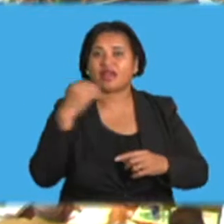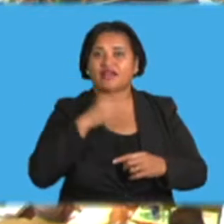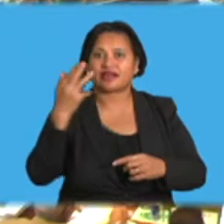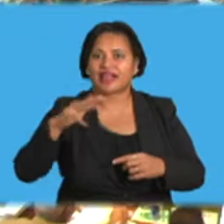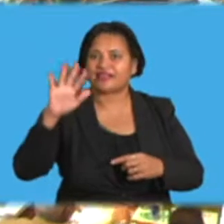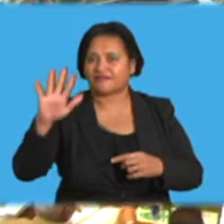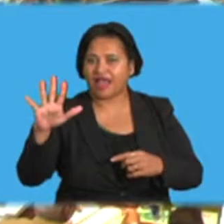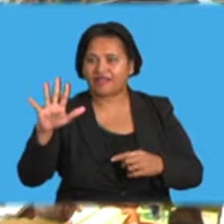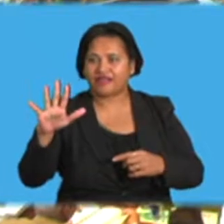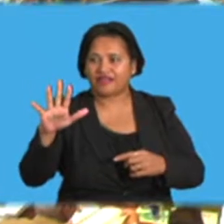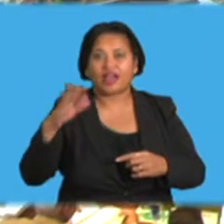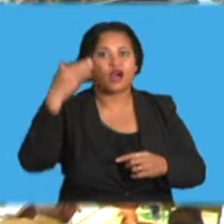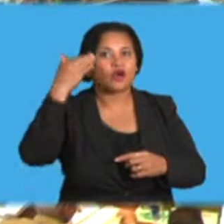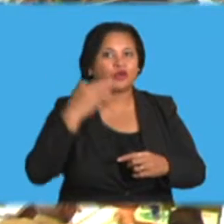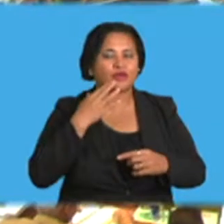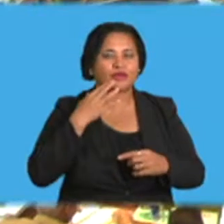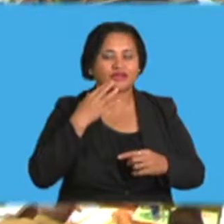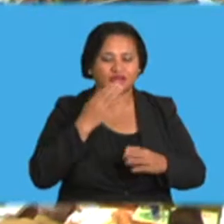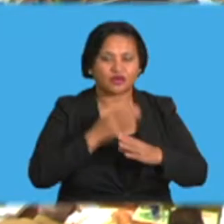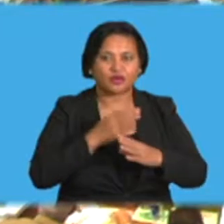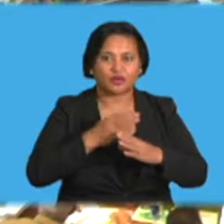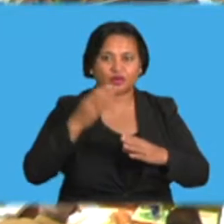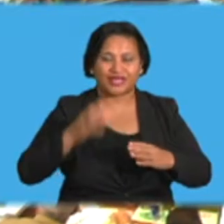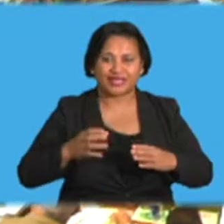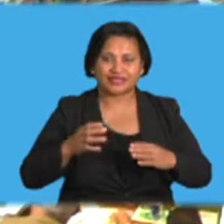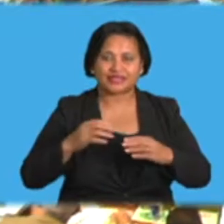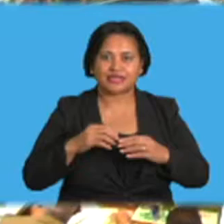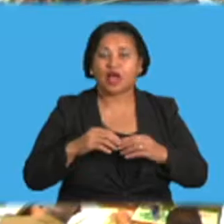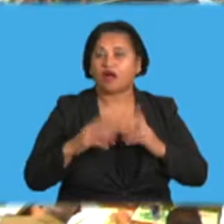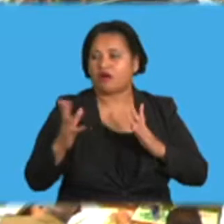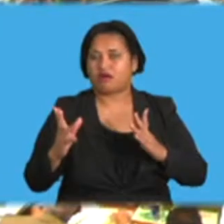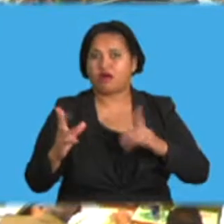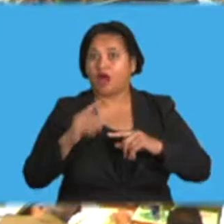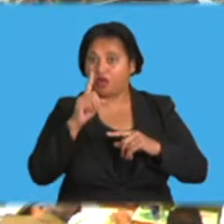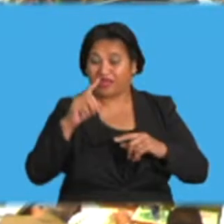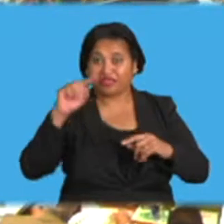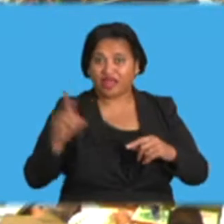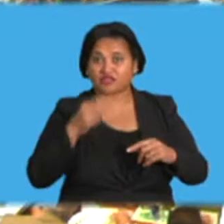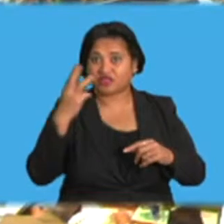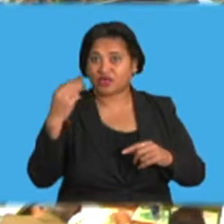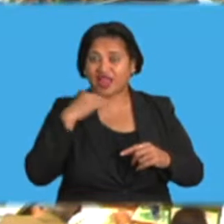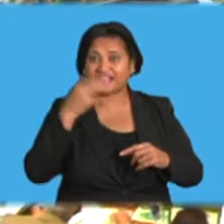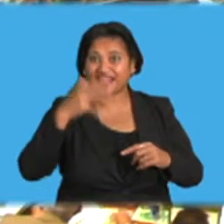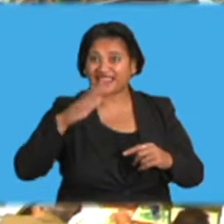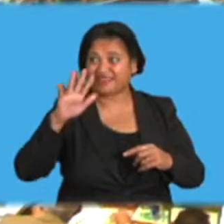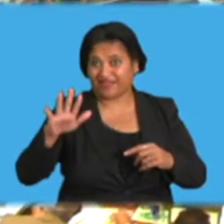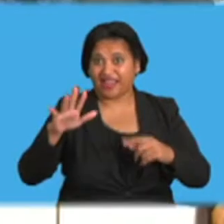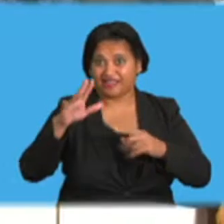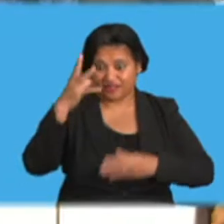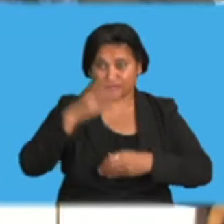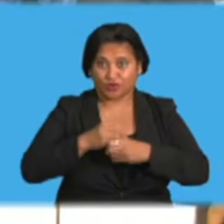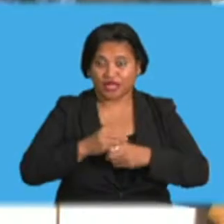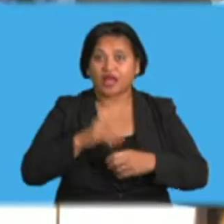these countries. And from that period, we've had, out of that 1,395, 131 of